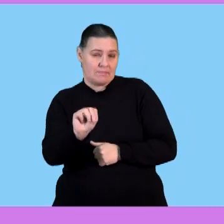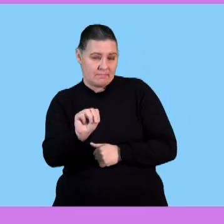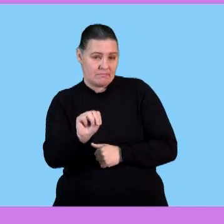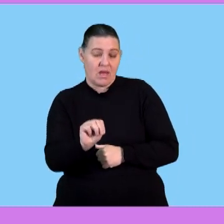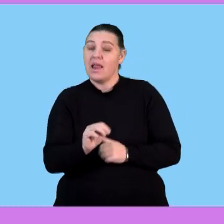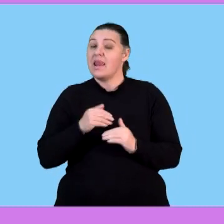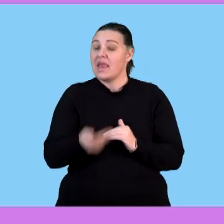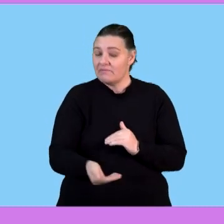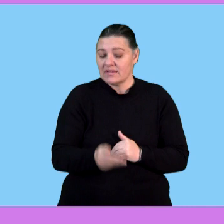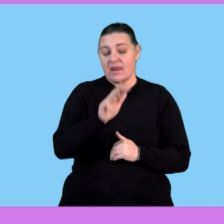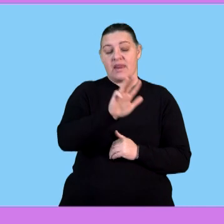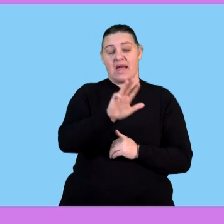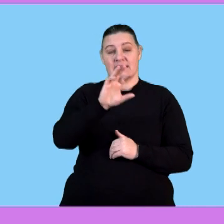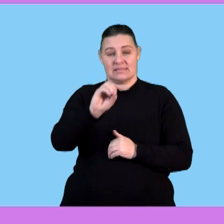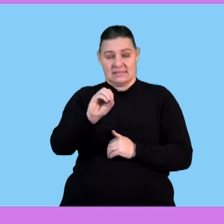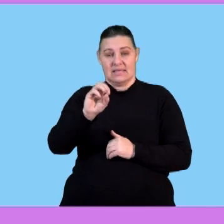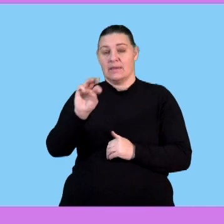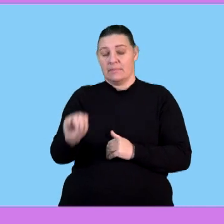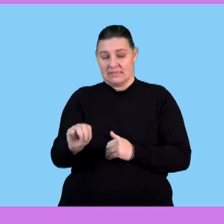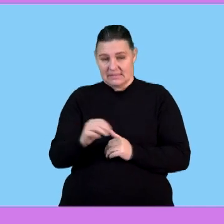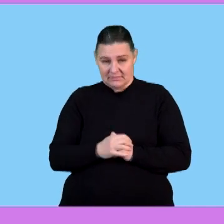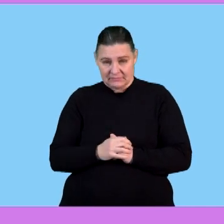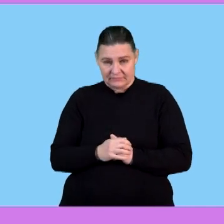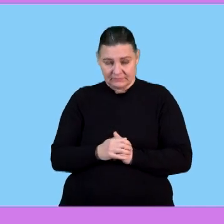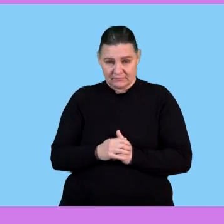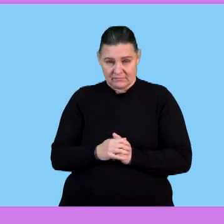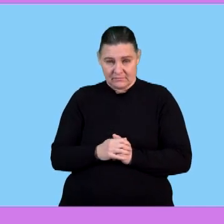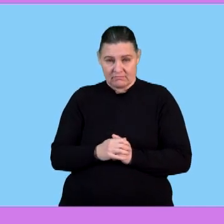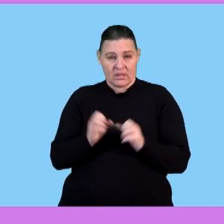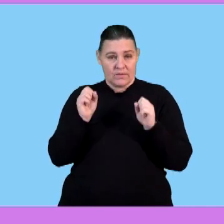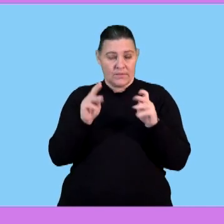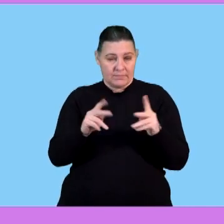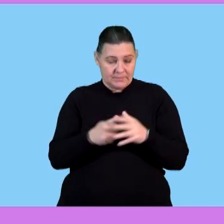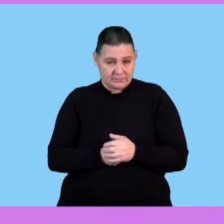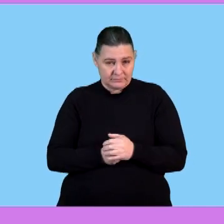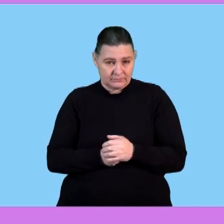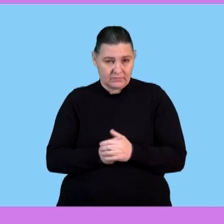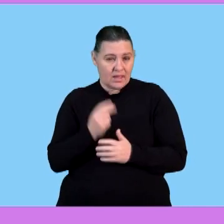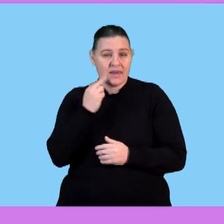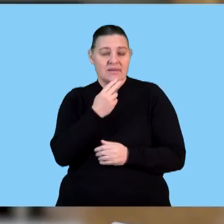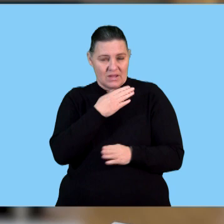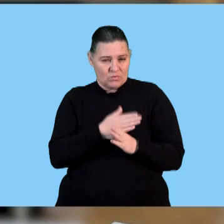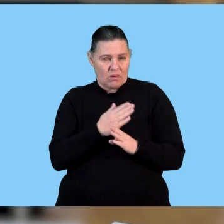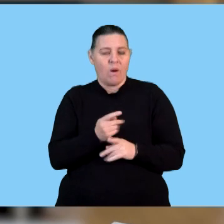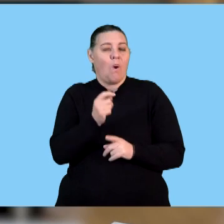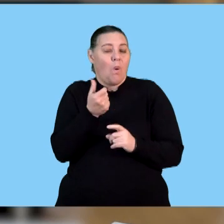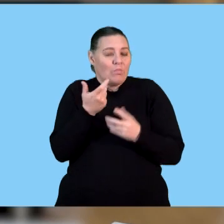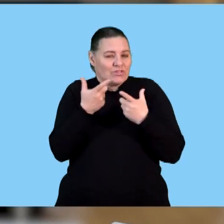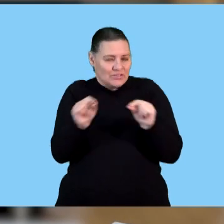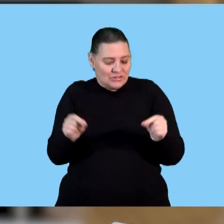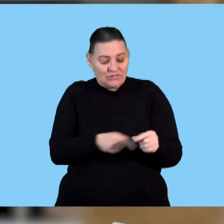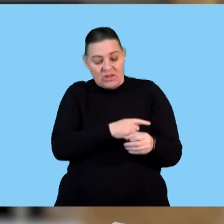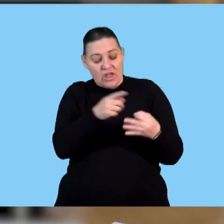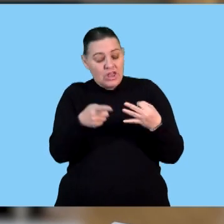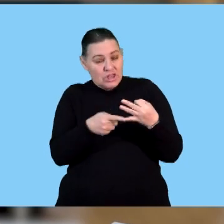up with 90 meters. All right, nice work, we're almost there. So now I